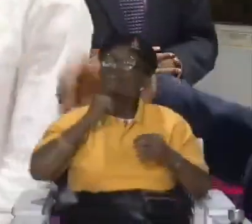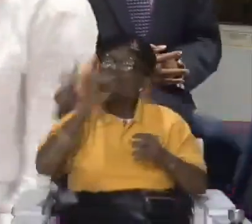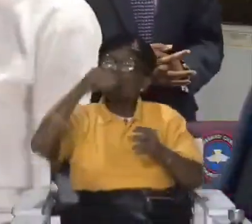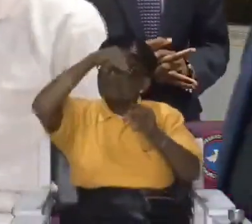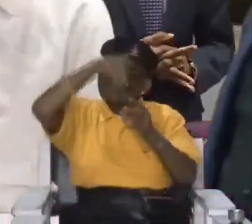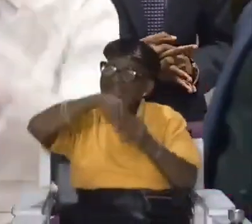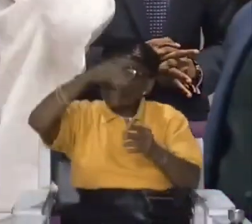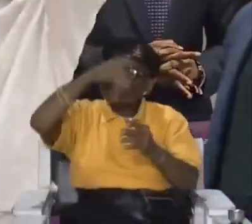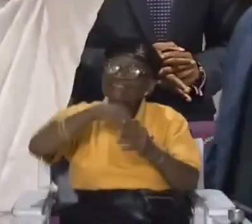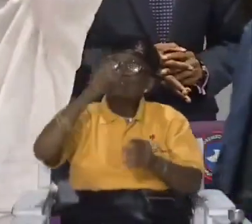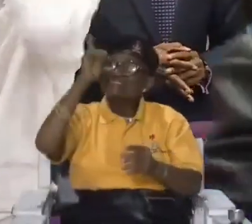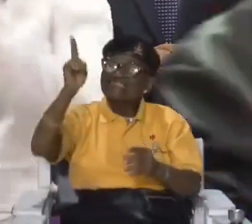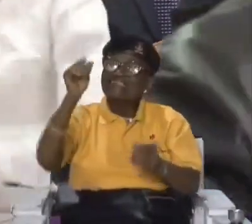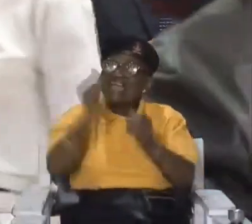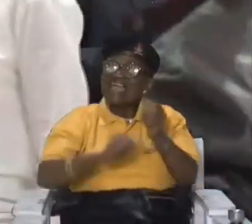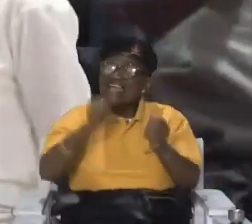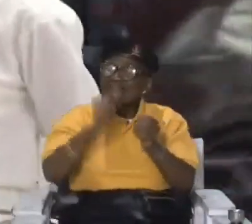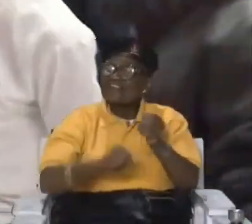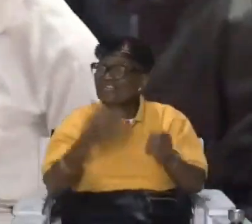everything evil,